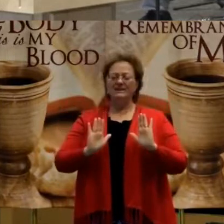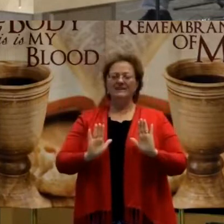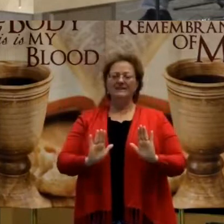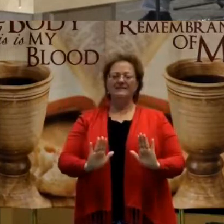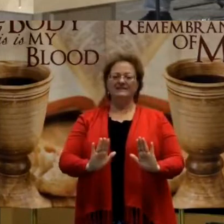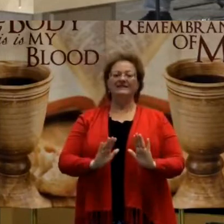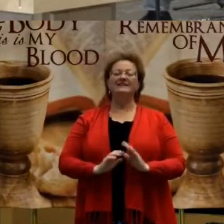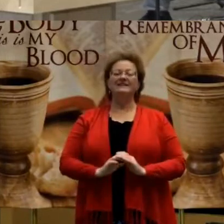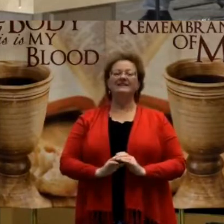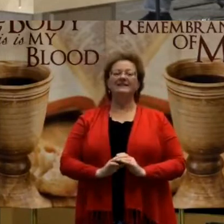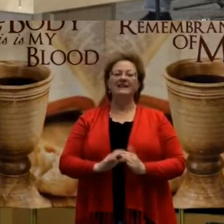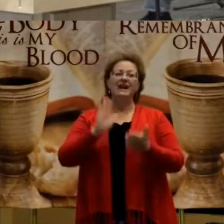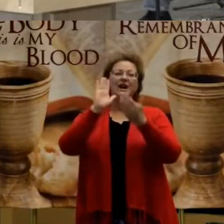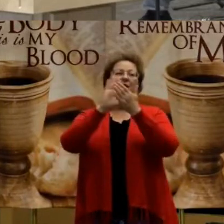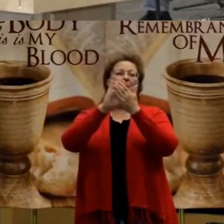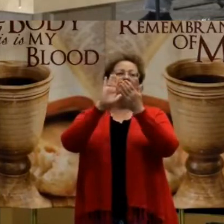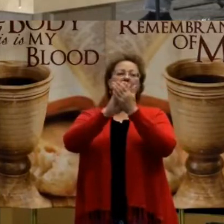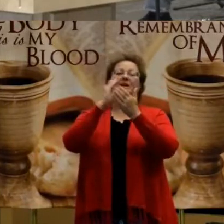majesty,